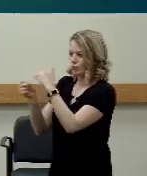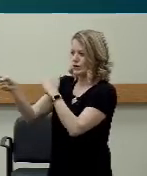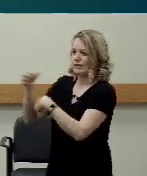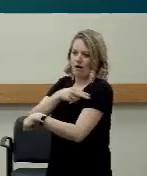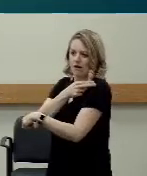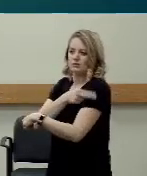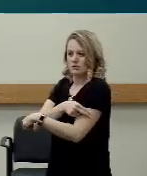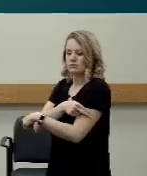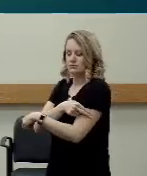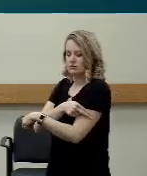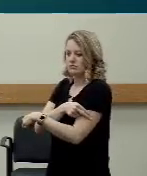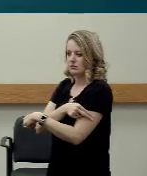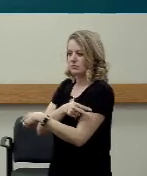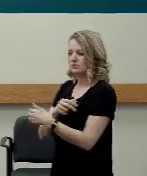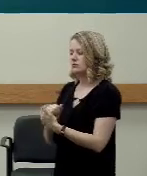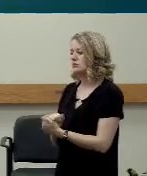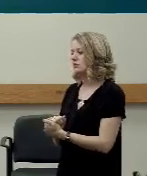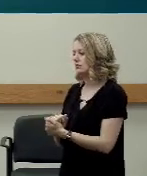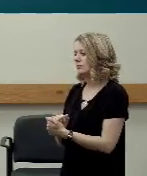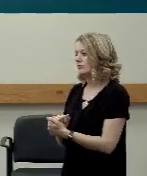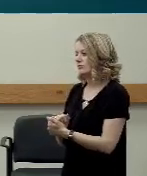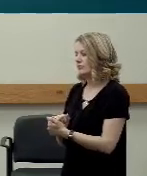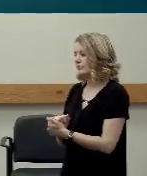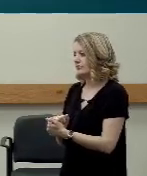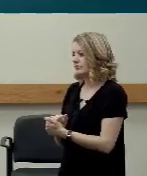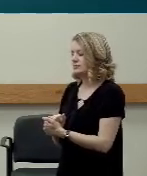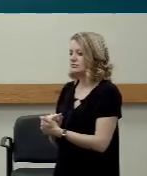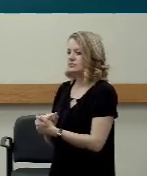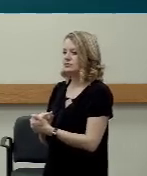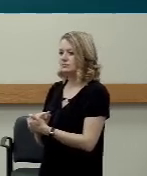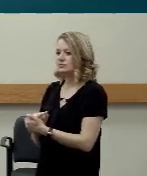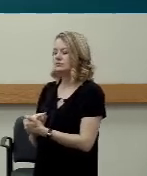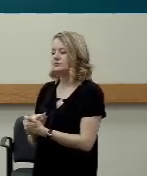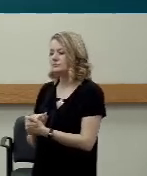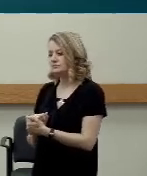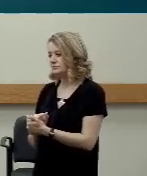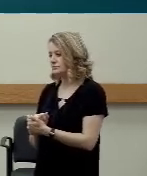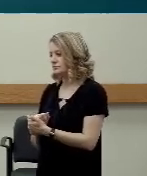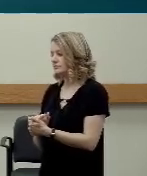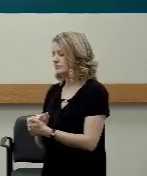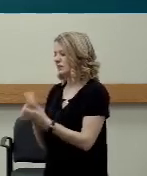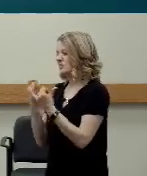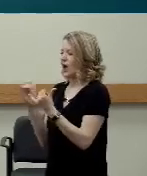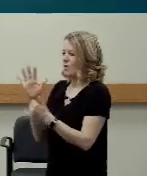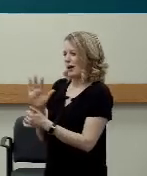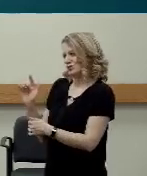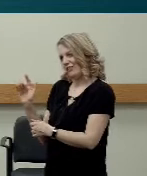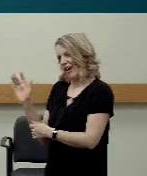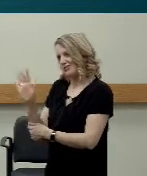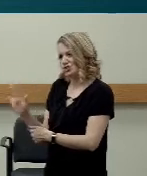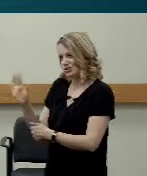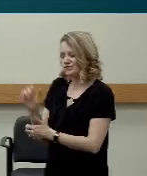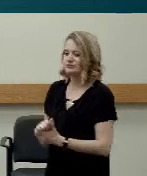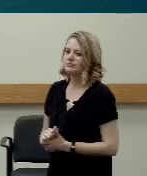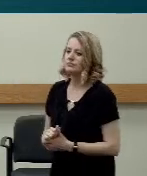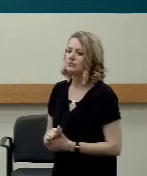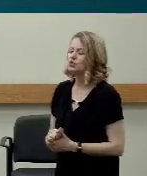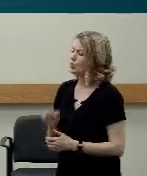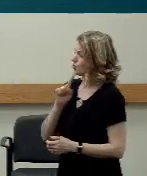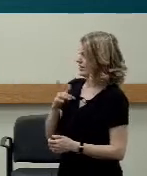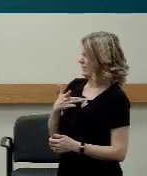and the number hospitalized today, several dozen. So that helps support, in my